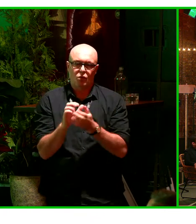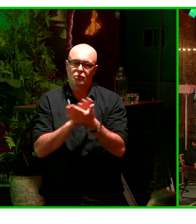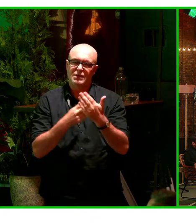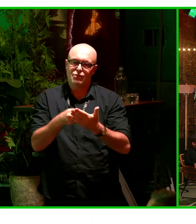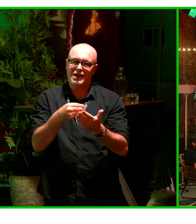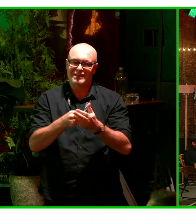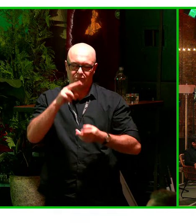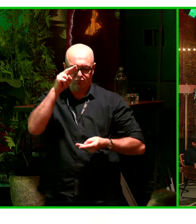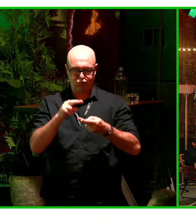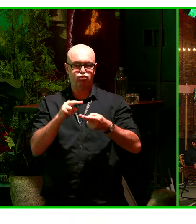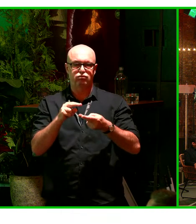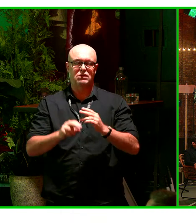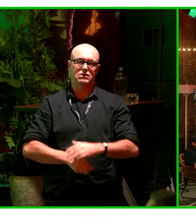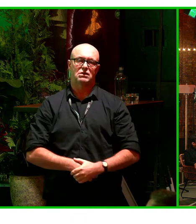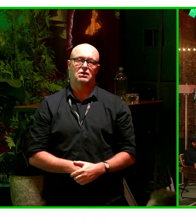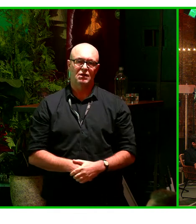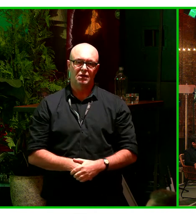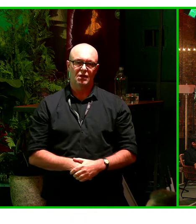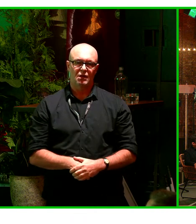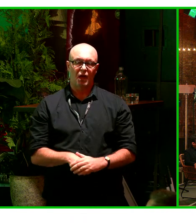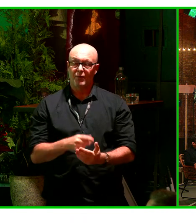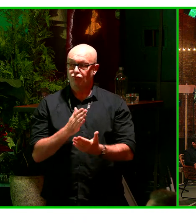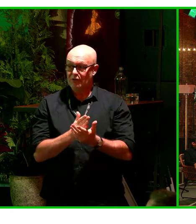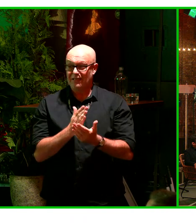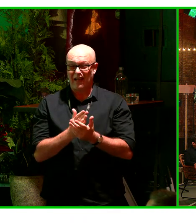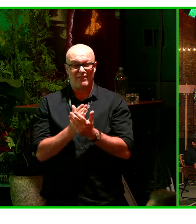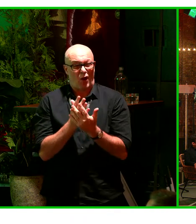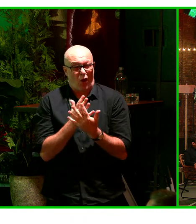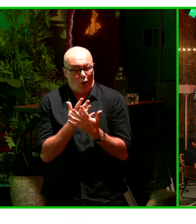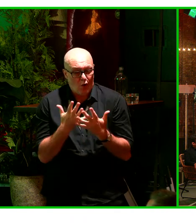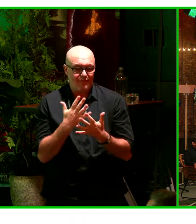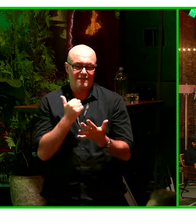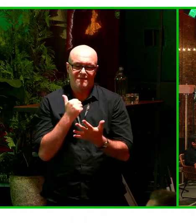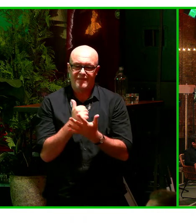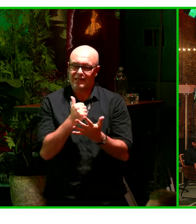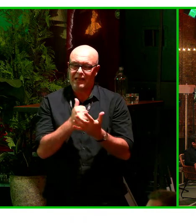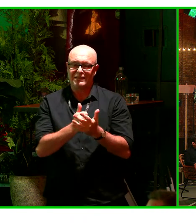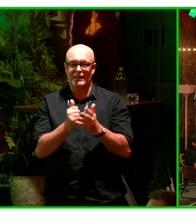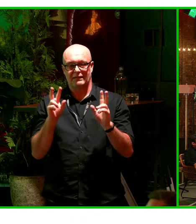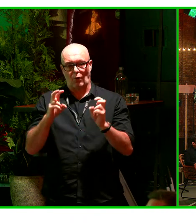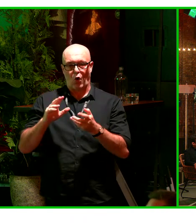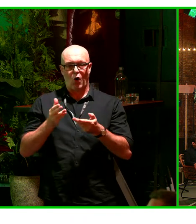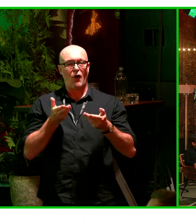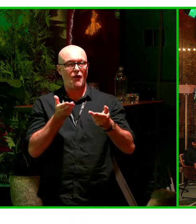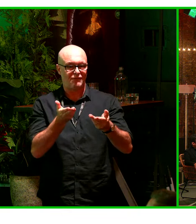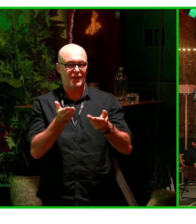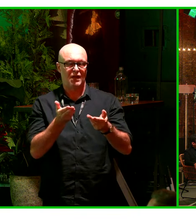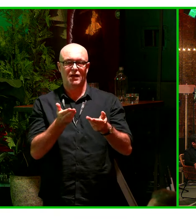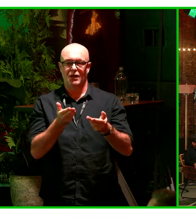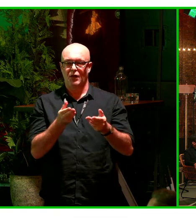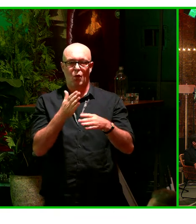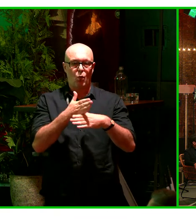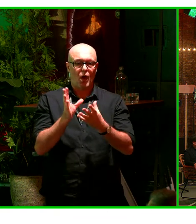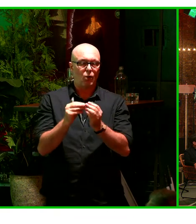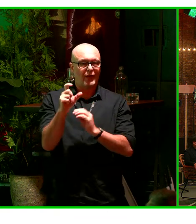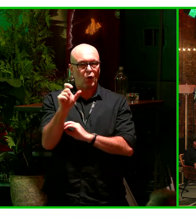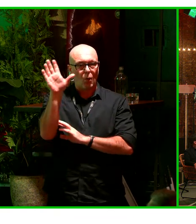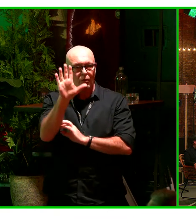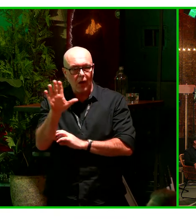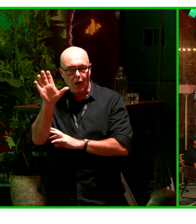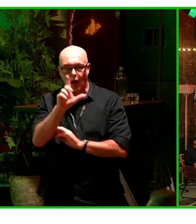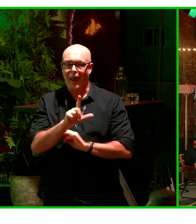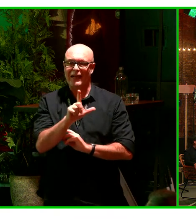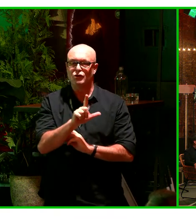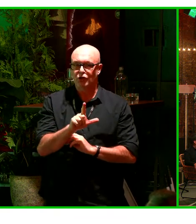heating those homes down. So we've literally got a fantastic offer, working with Cumbria, working with Lancashire,